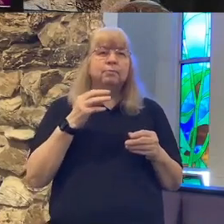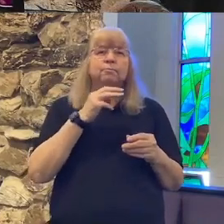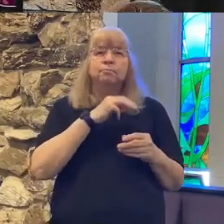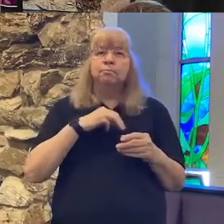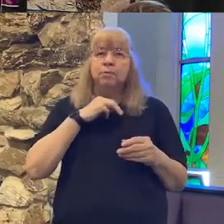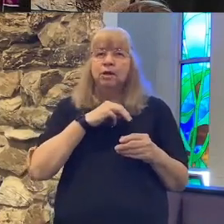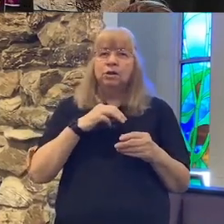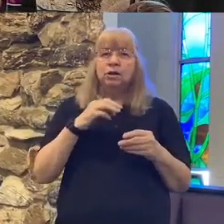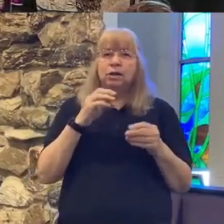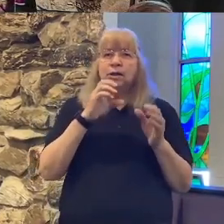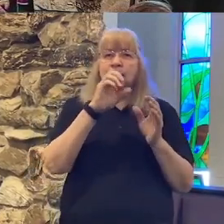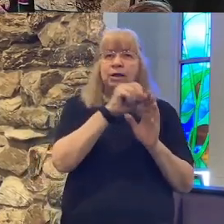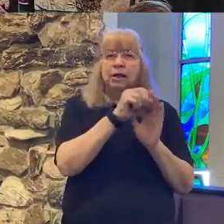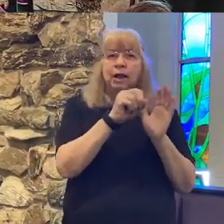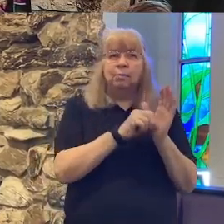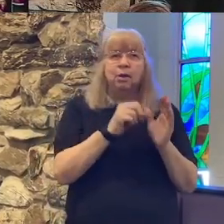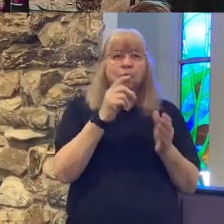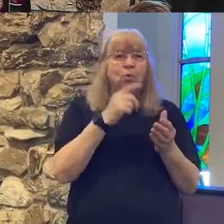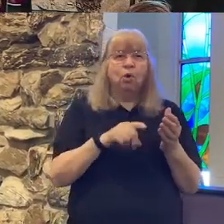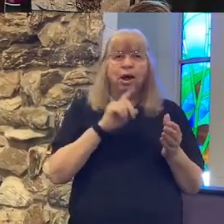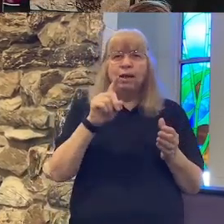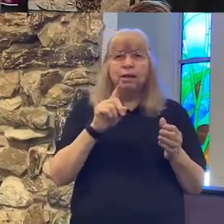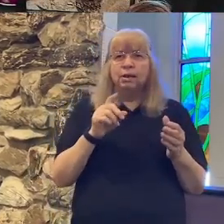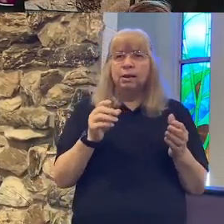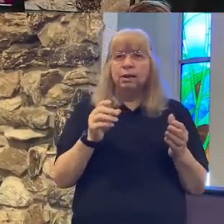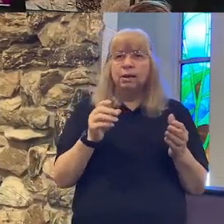it? Anybody know?